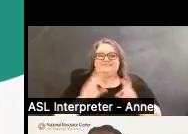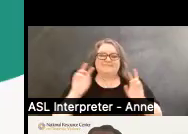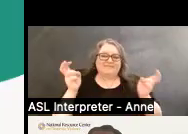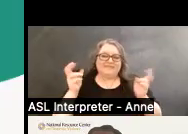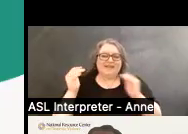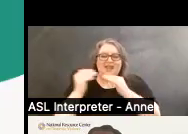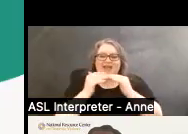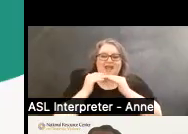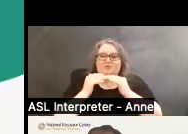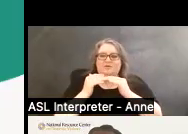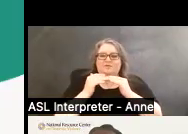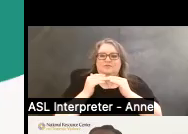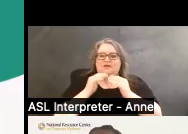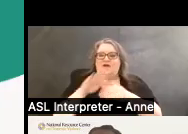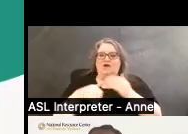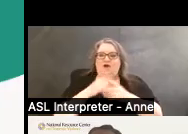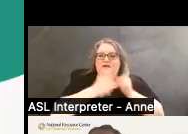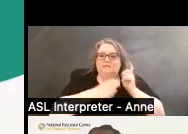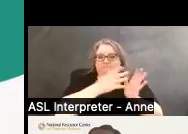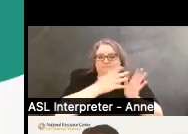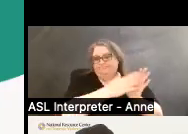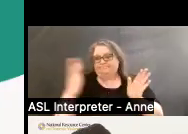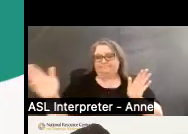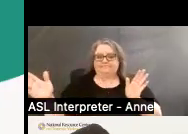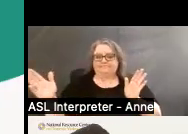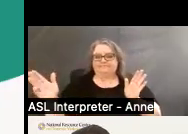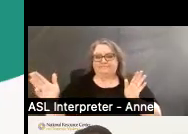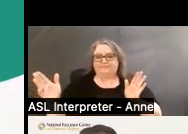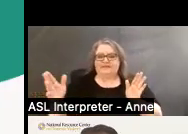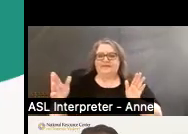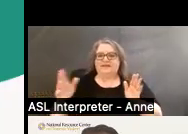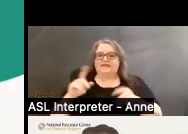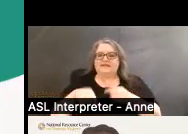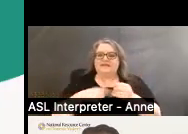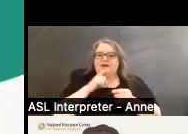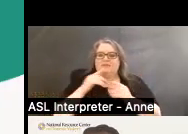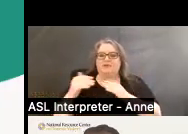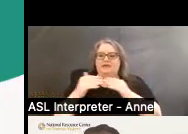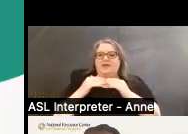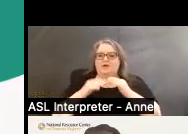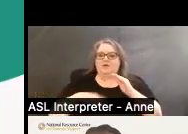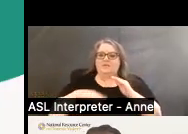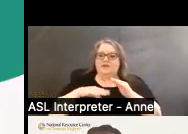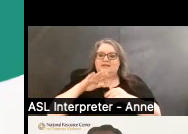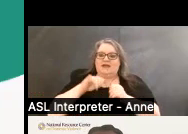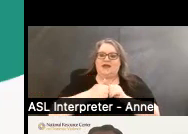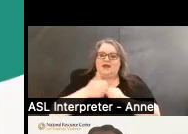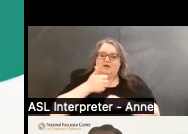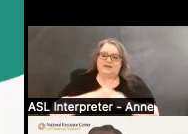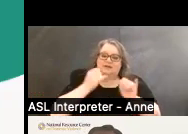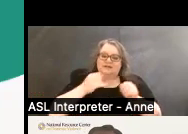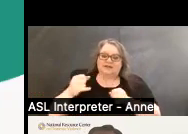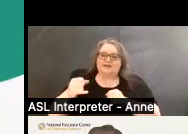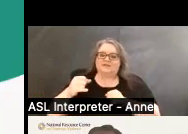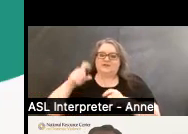and everyone receiving it across the board. It's a matter of being equitable based on how each individual needs the